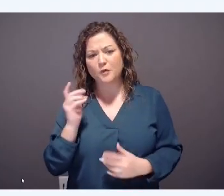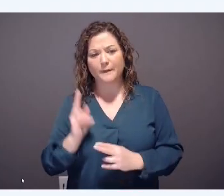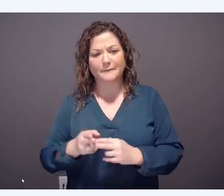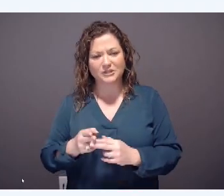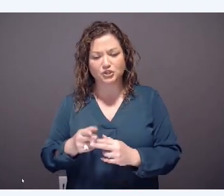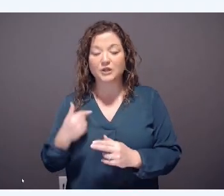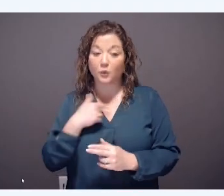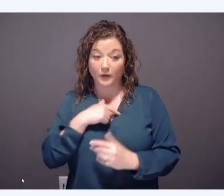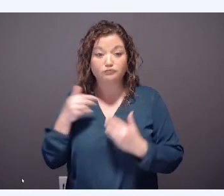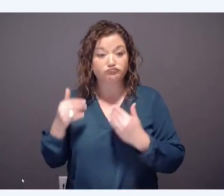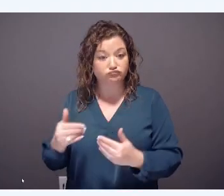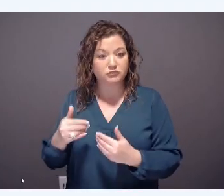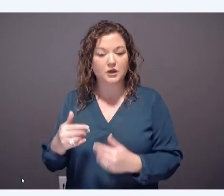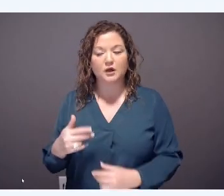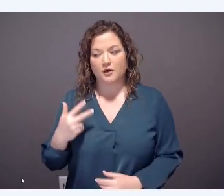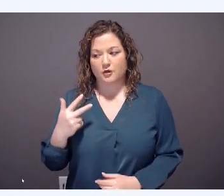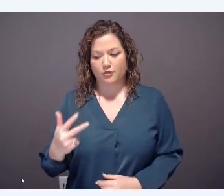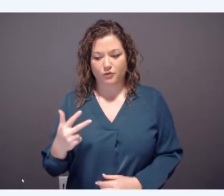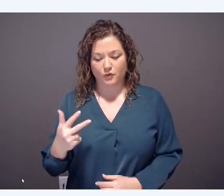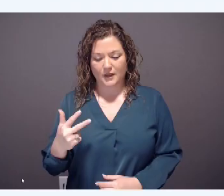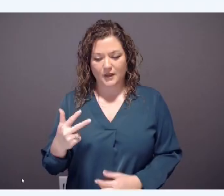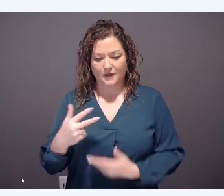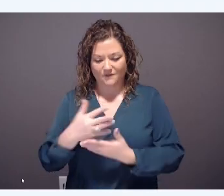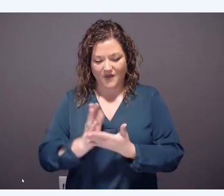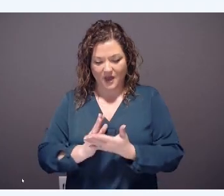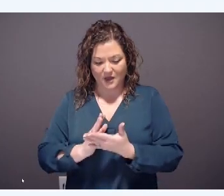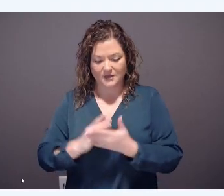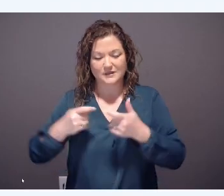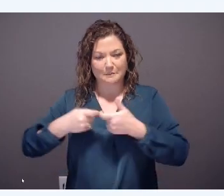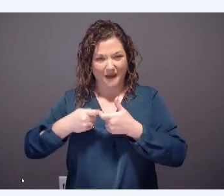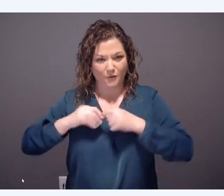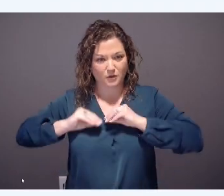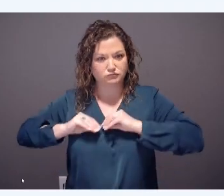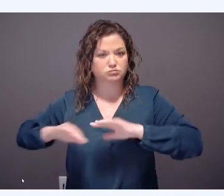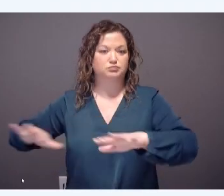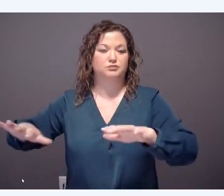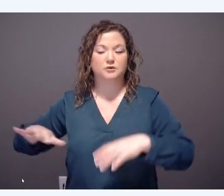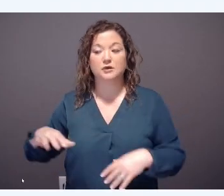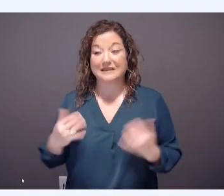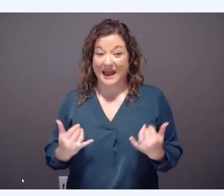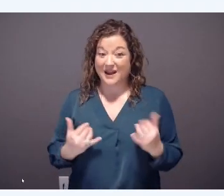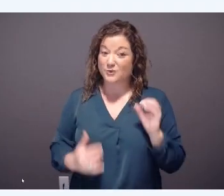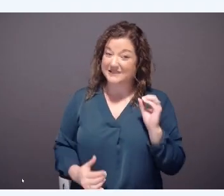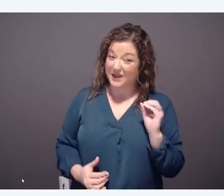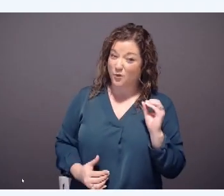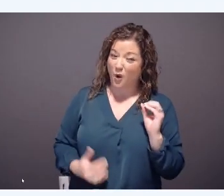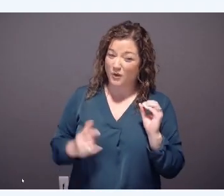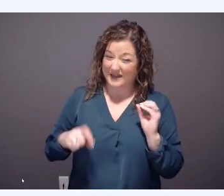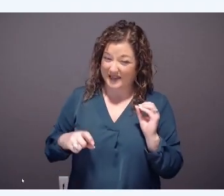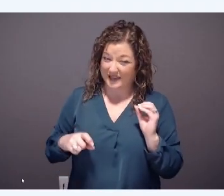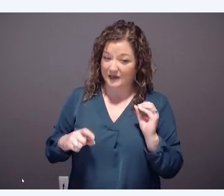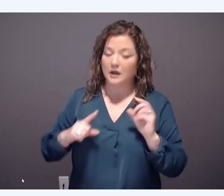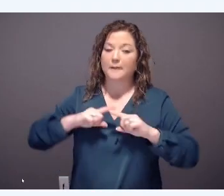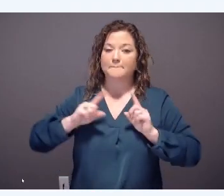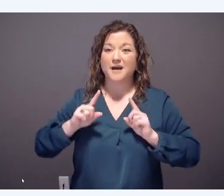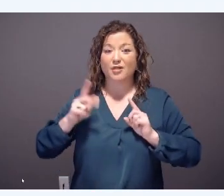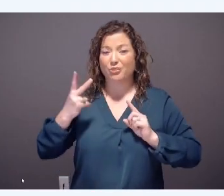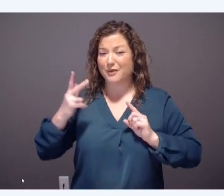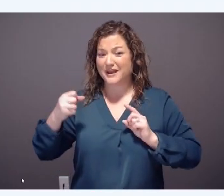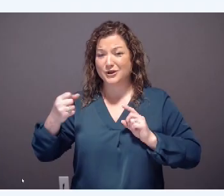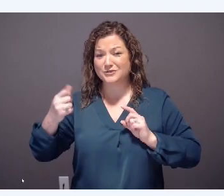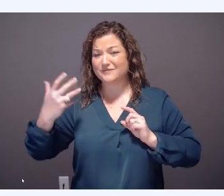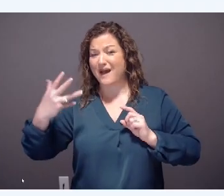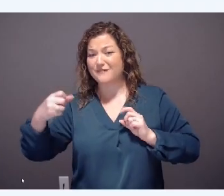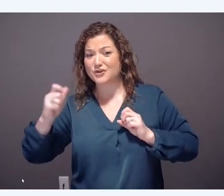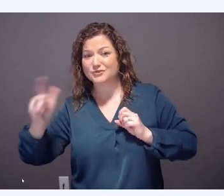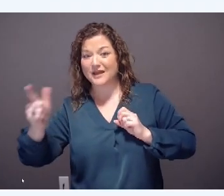getting three-phase power out to the site. Right now, we really only need single phase, but in about 3 to 5 years, we'll have to install a landfill gas system,